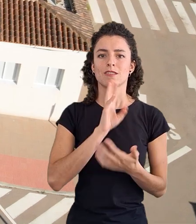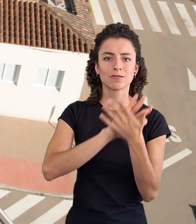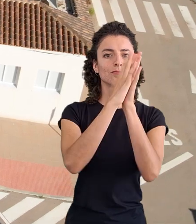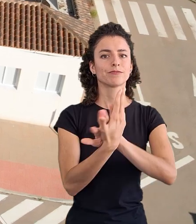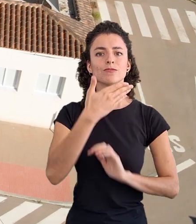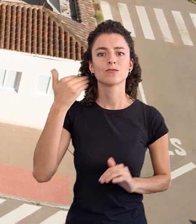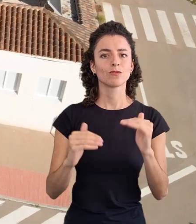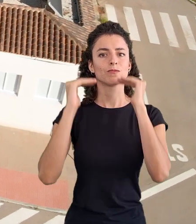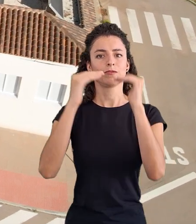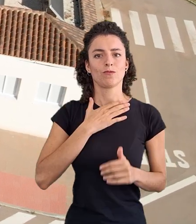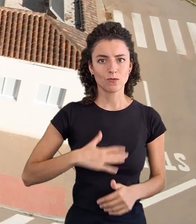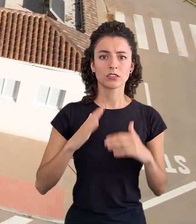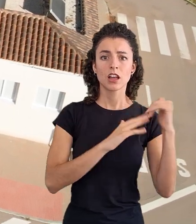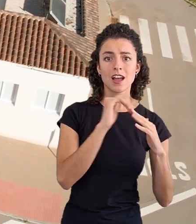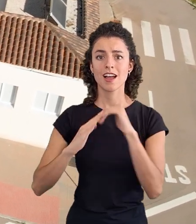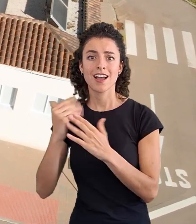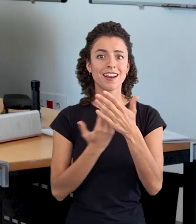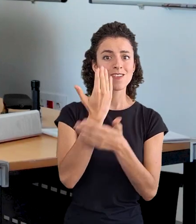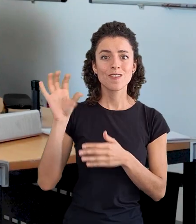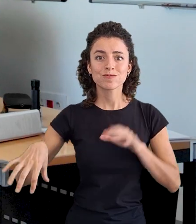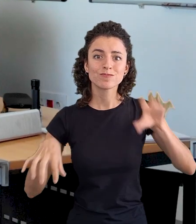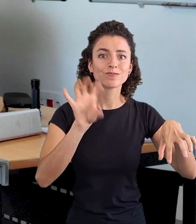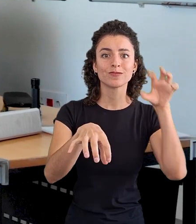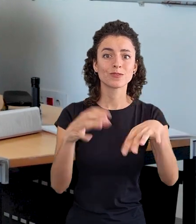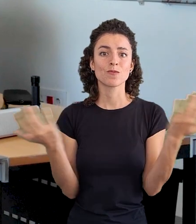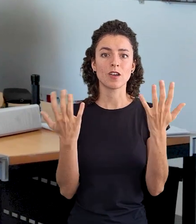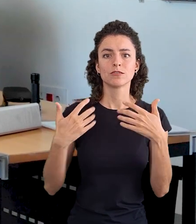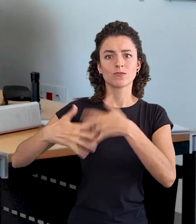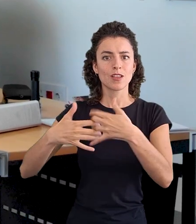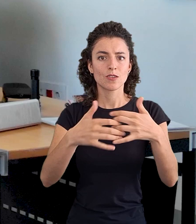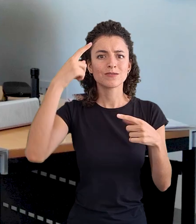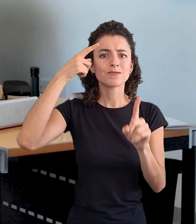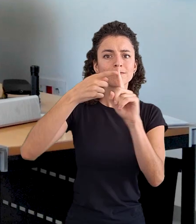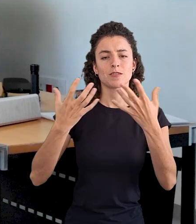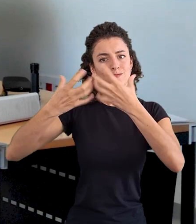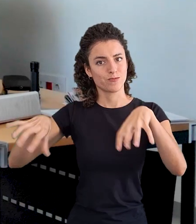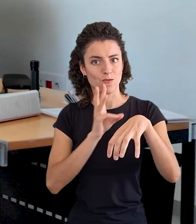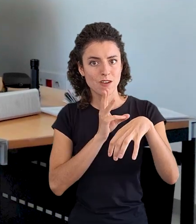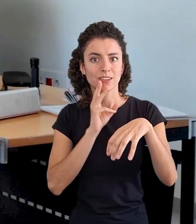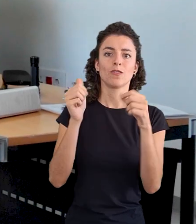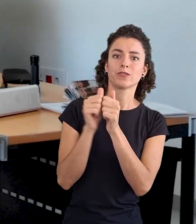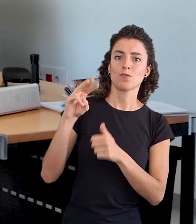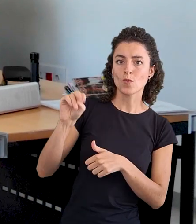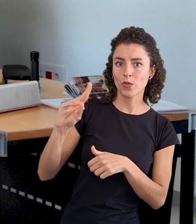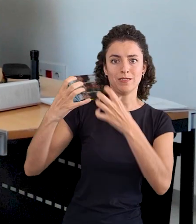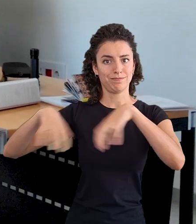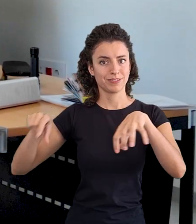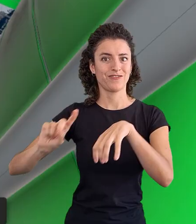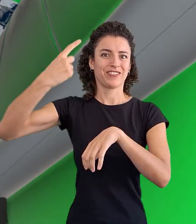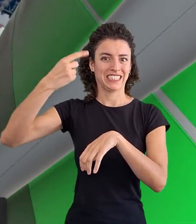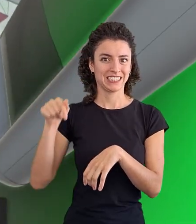decanters, bioreactors, and secondary decanters, as well as all necessary automation